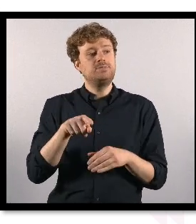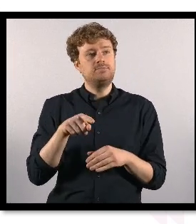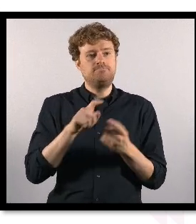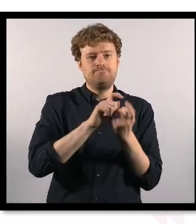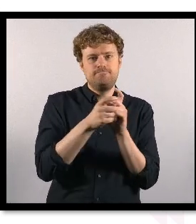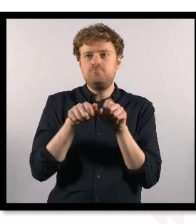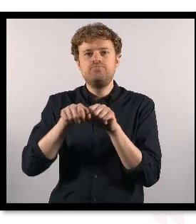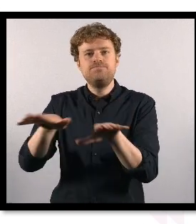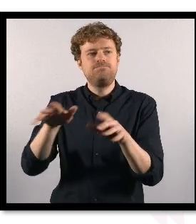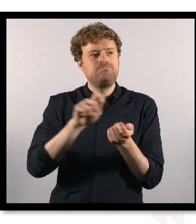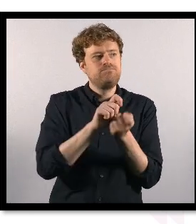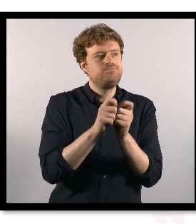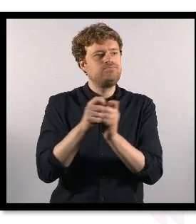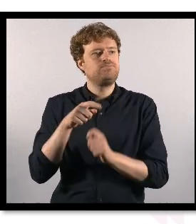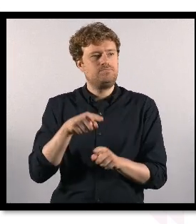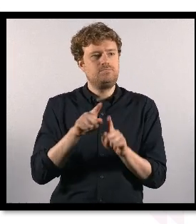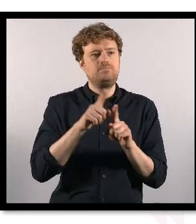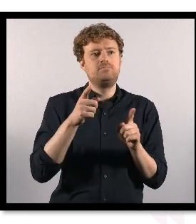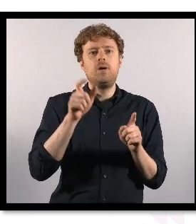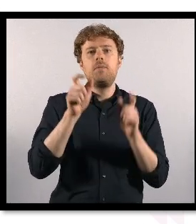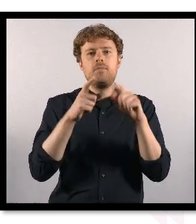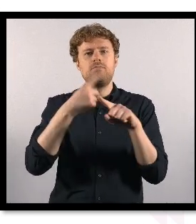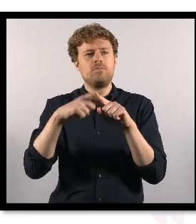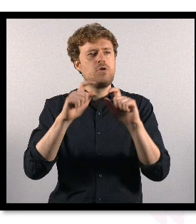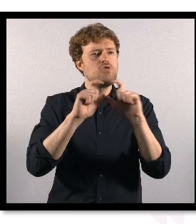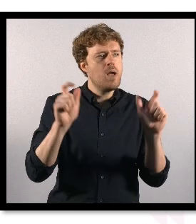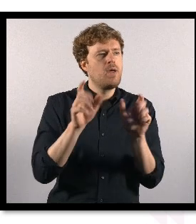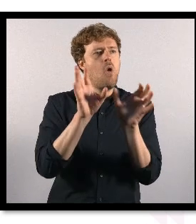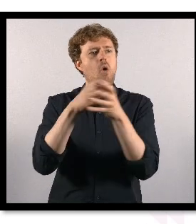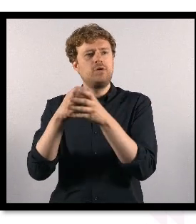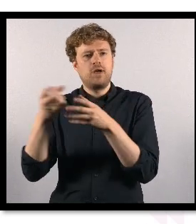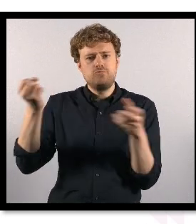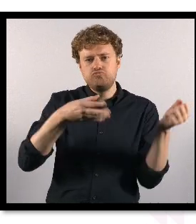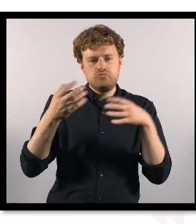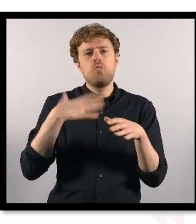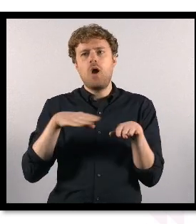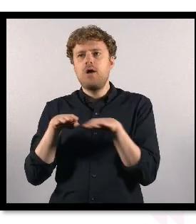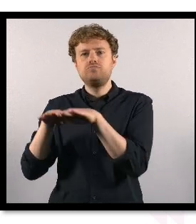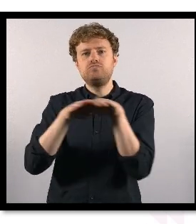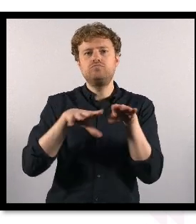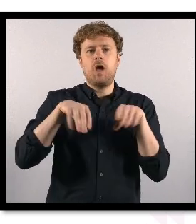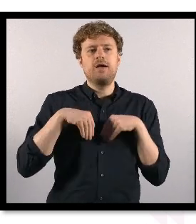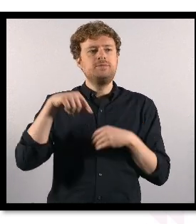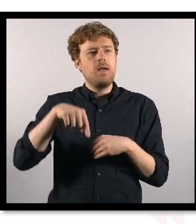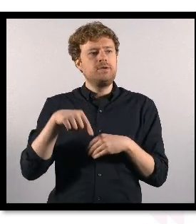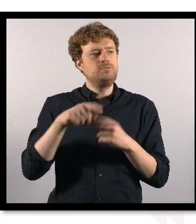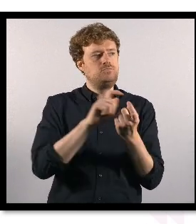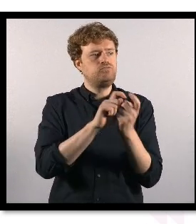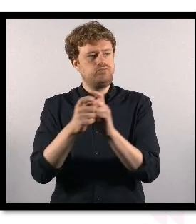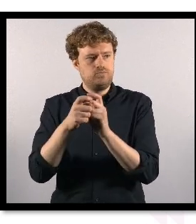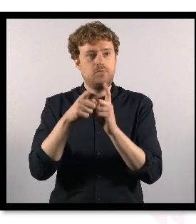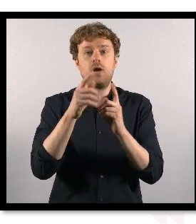also refer to them as the ones who crossed the chasm, so moved from early majority to early adopters. Now, within CNCF, we